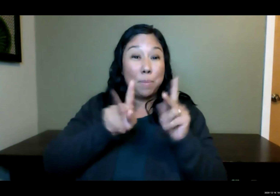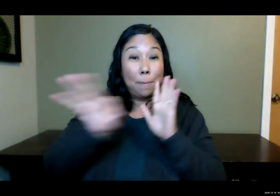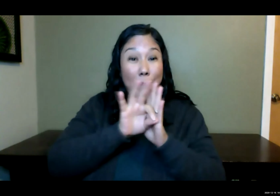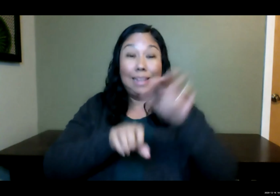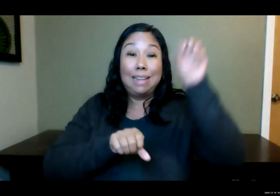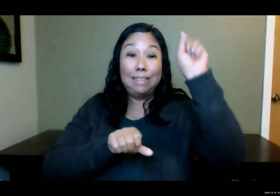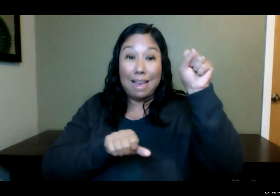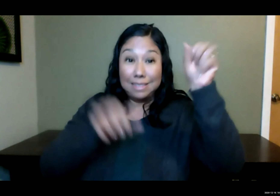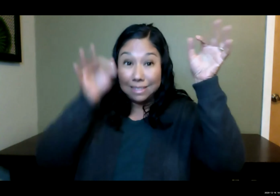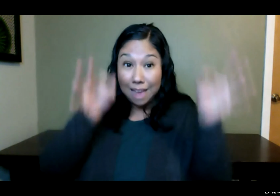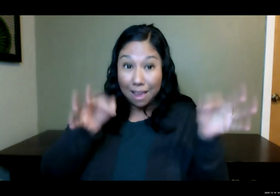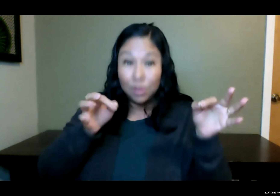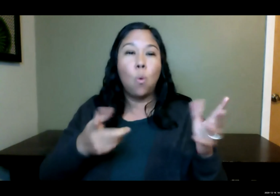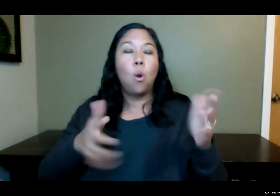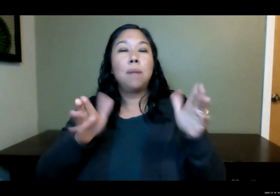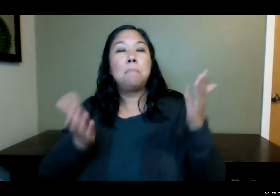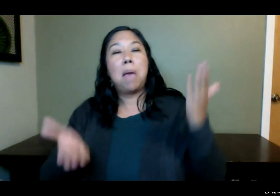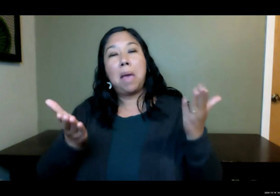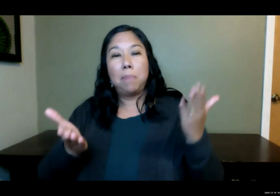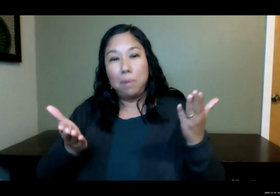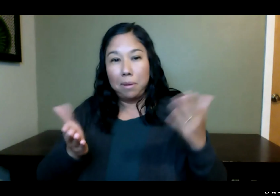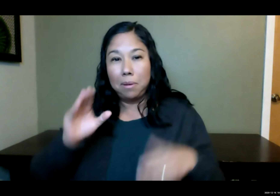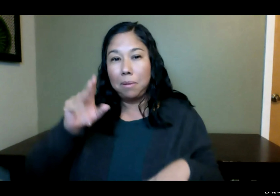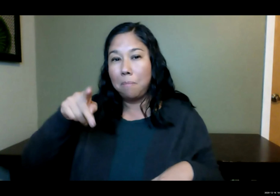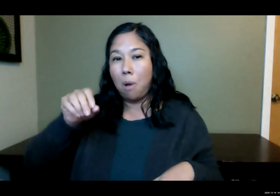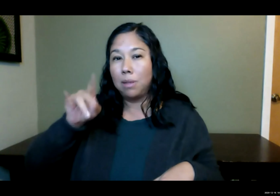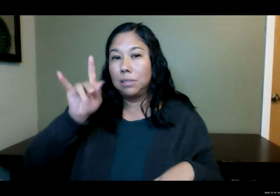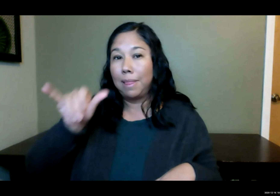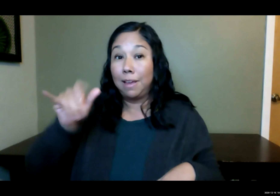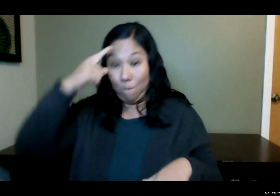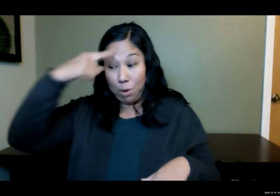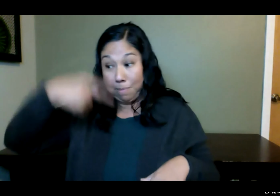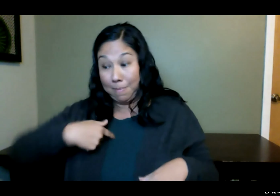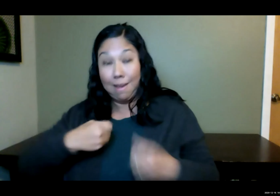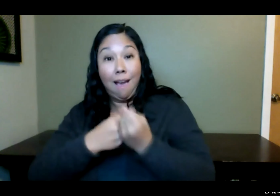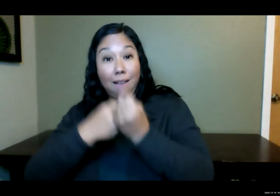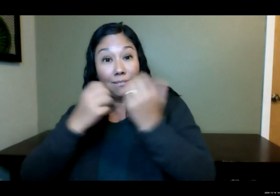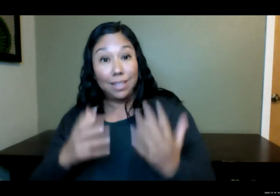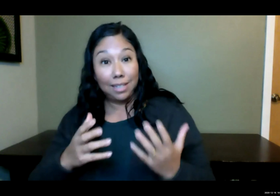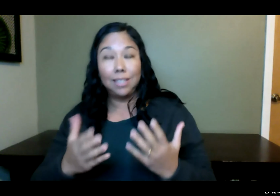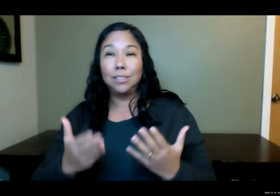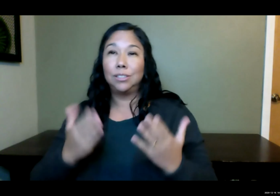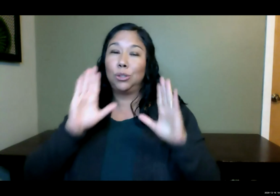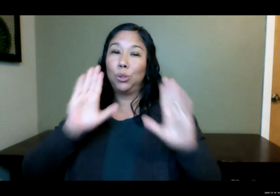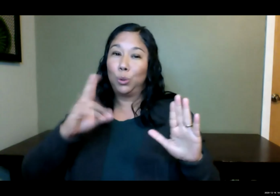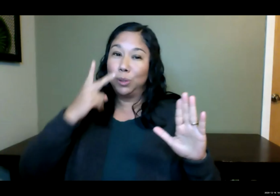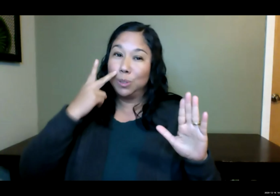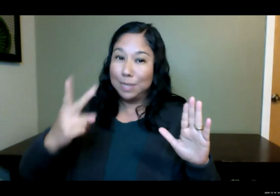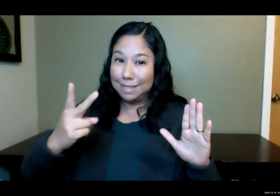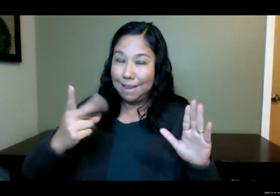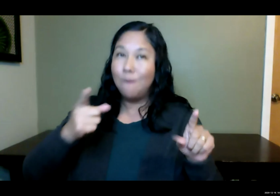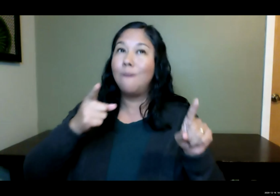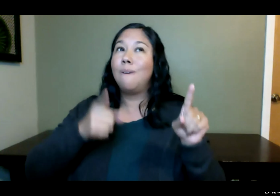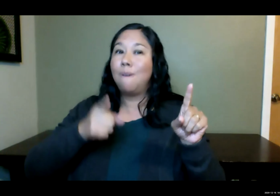possibly. So for me as an advocate, it's good to see that kind of thinking is there within the